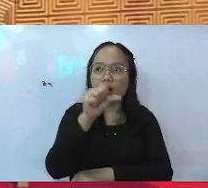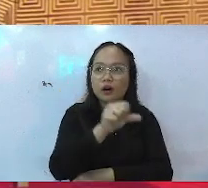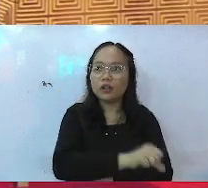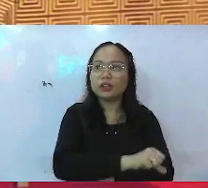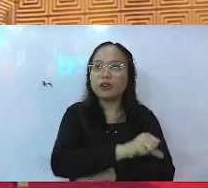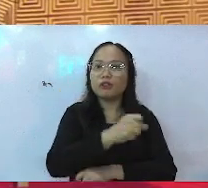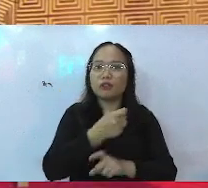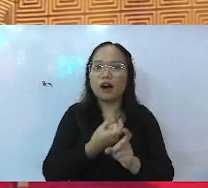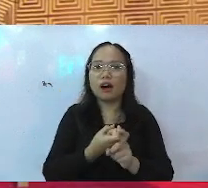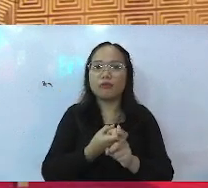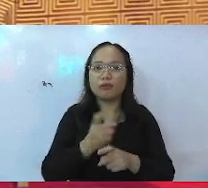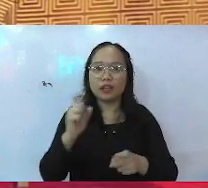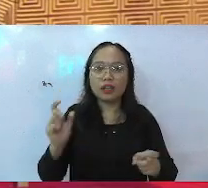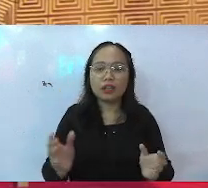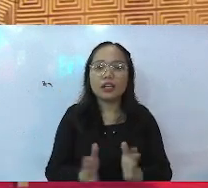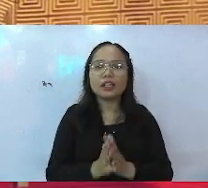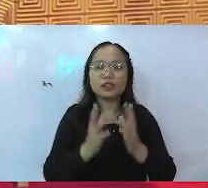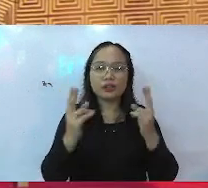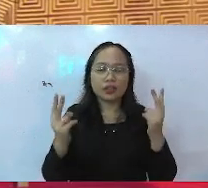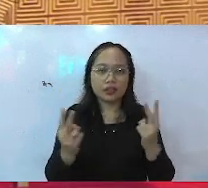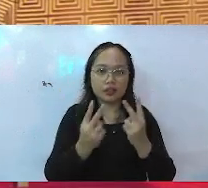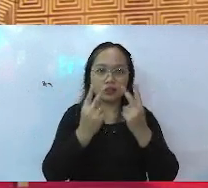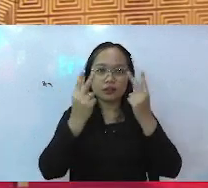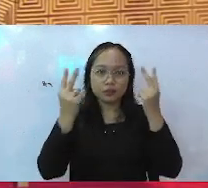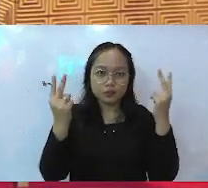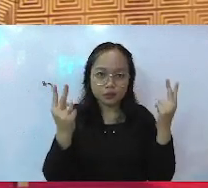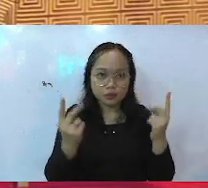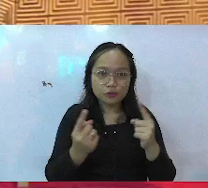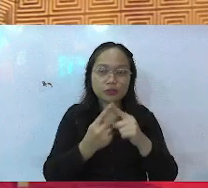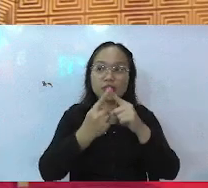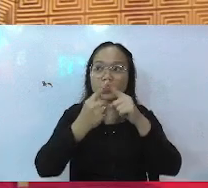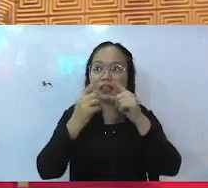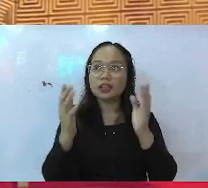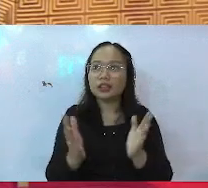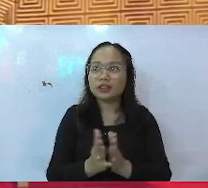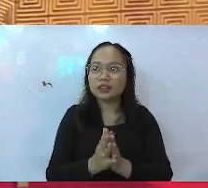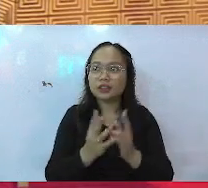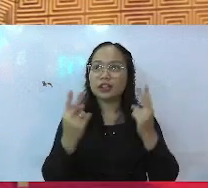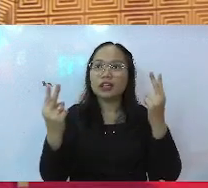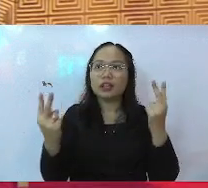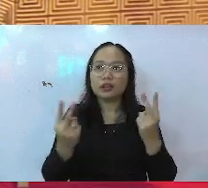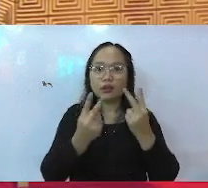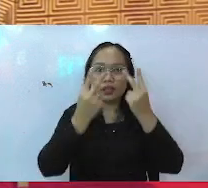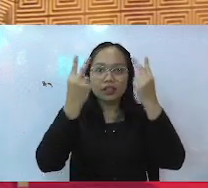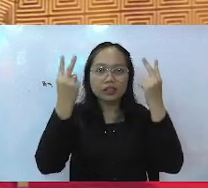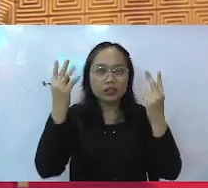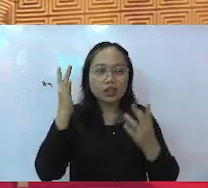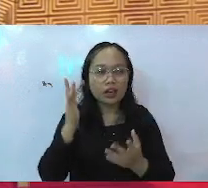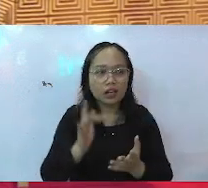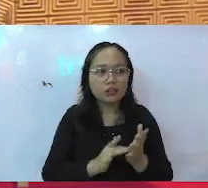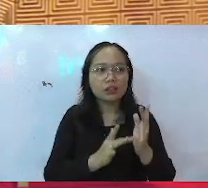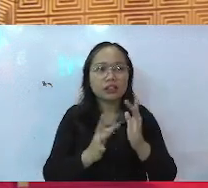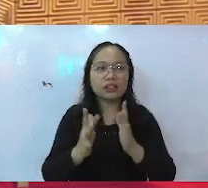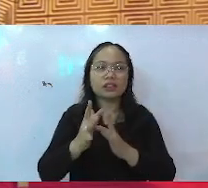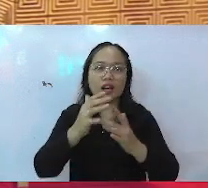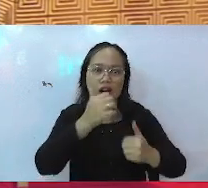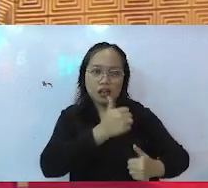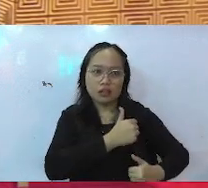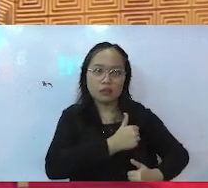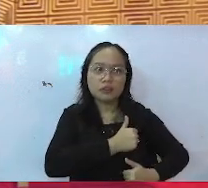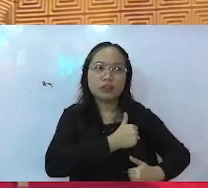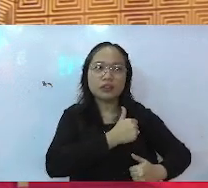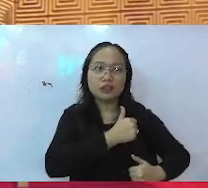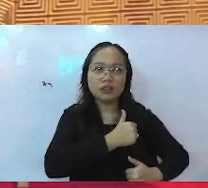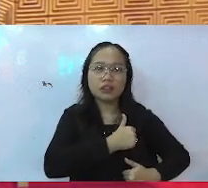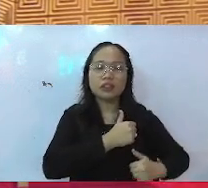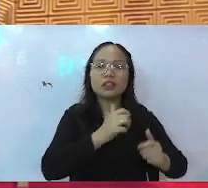L from Victory unto Victory his army shall